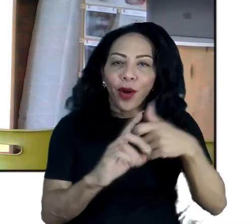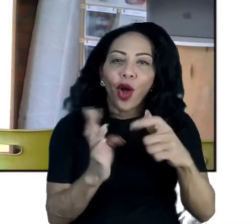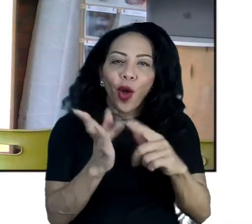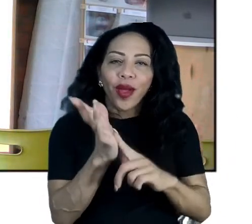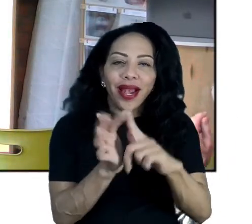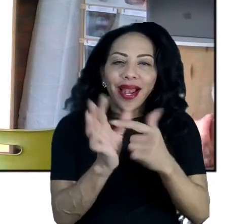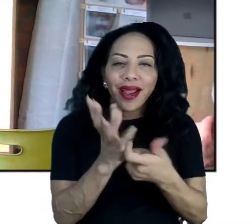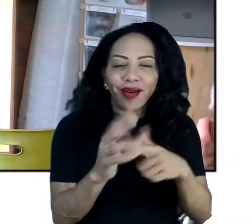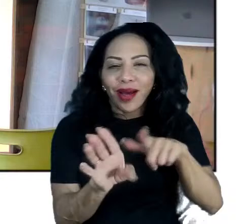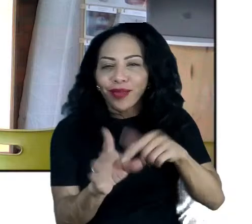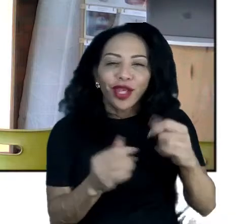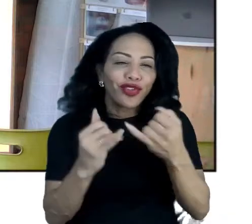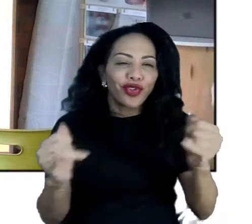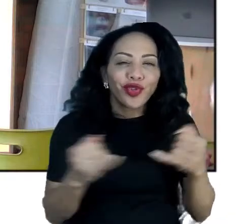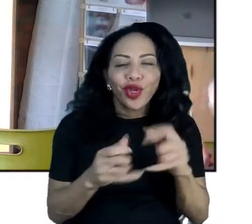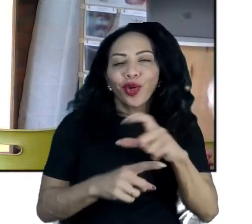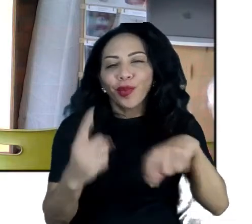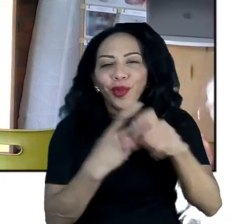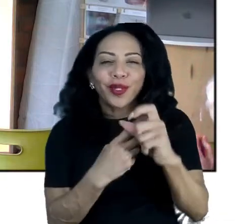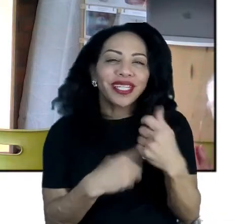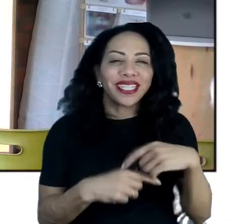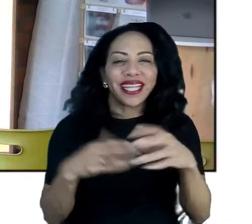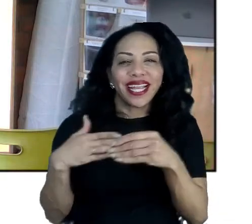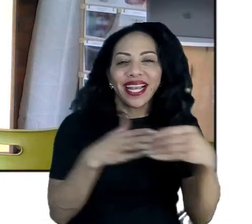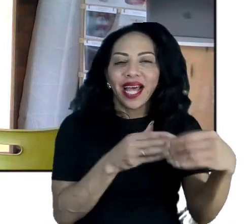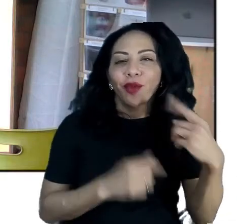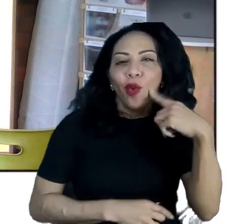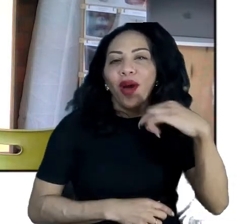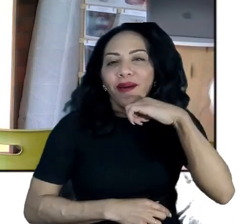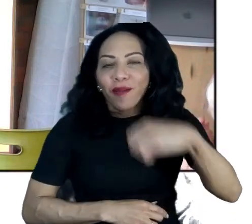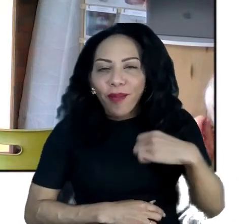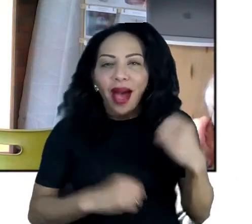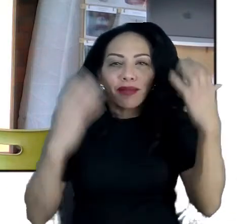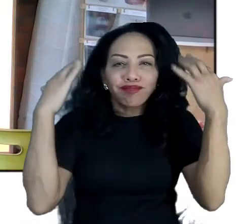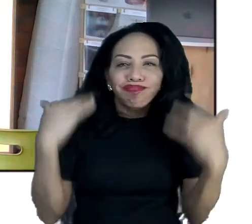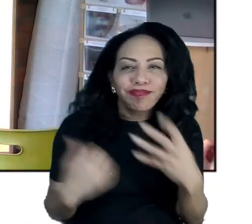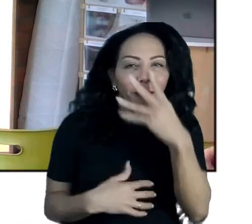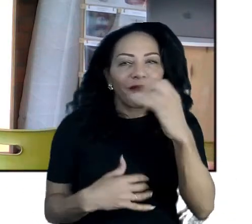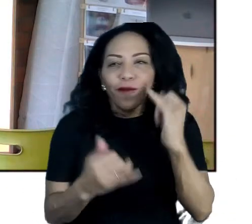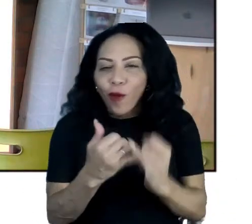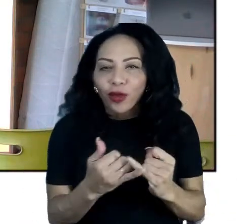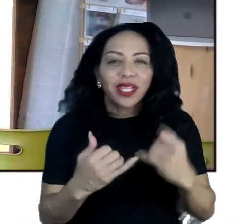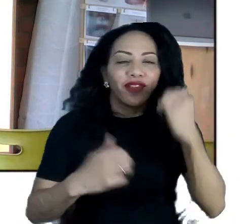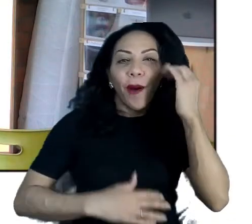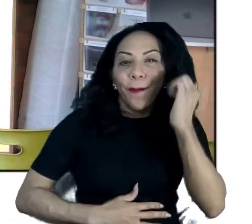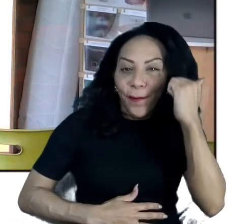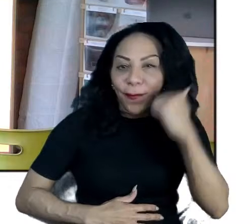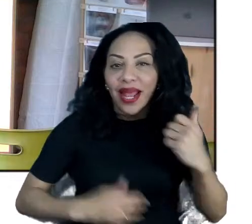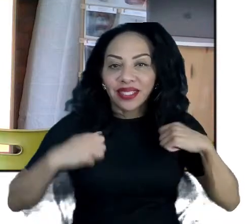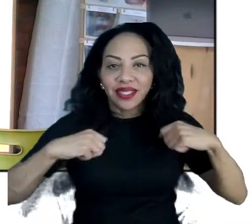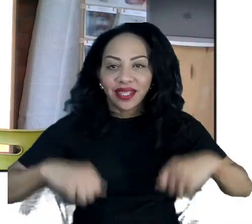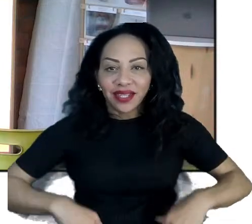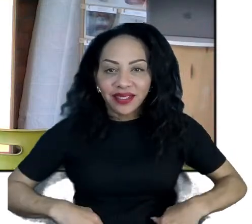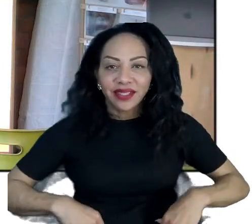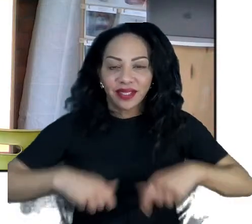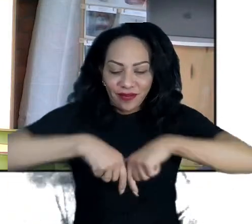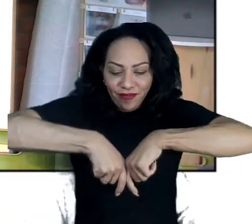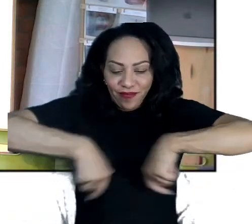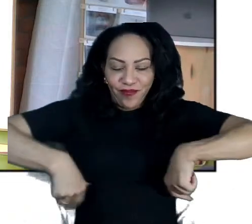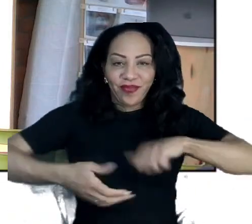community lead here. I'm a white man in my 40s with long hair and a beard, wearing a black t-shirt advertising the band Kneecap. Pretty good, check them